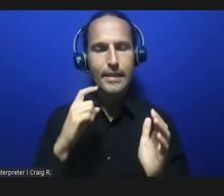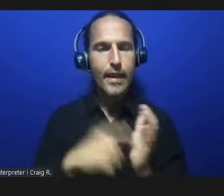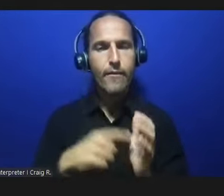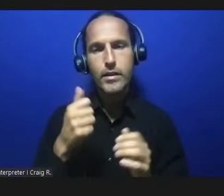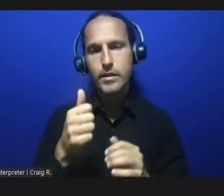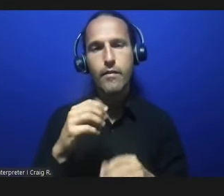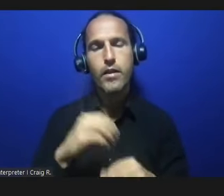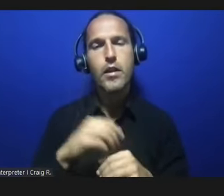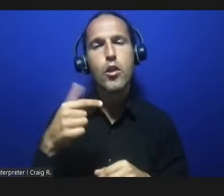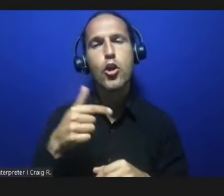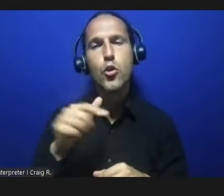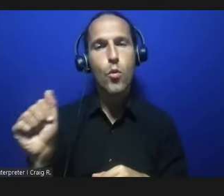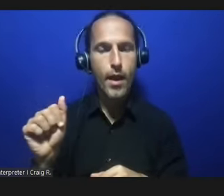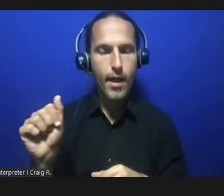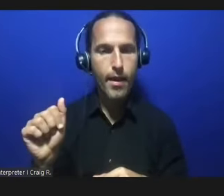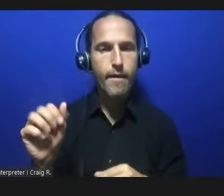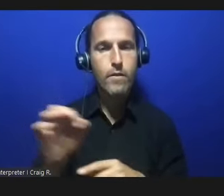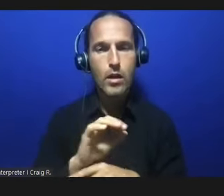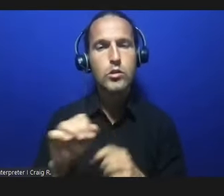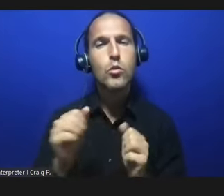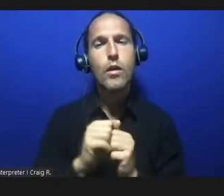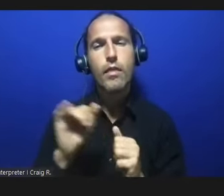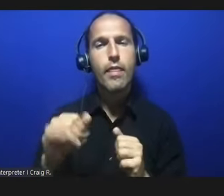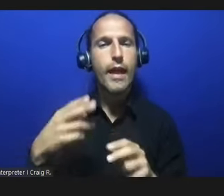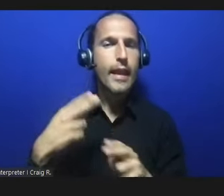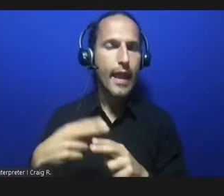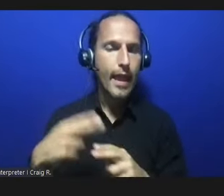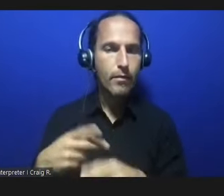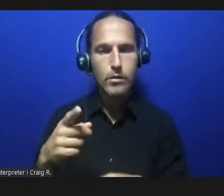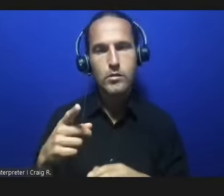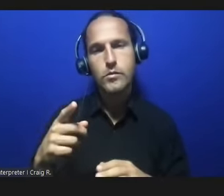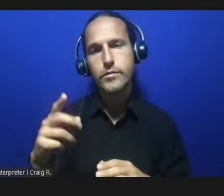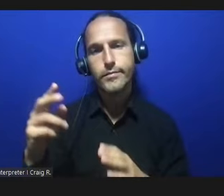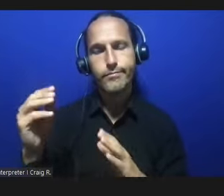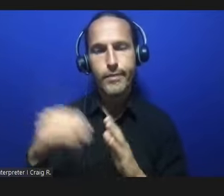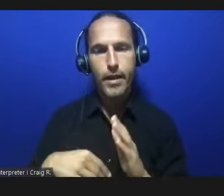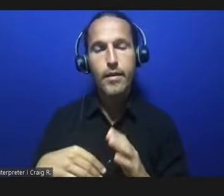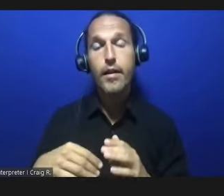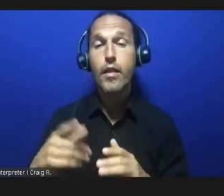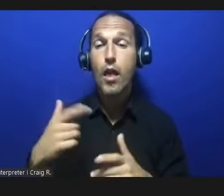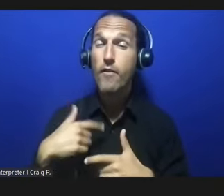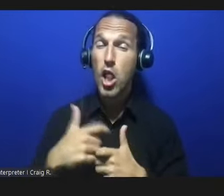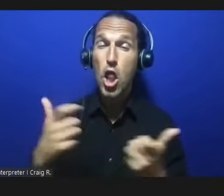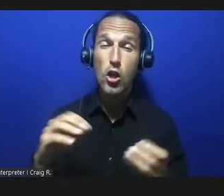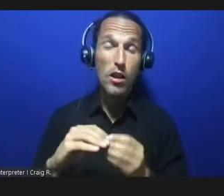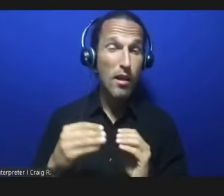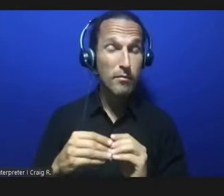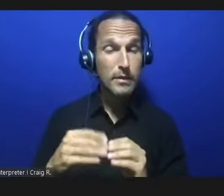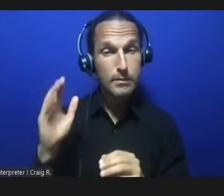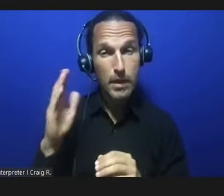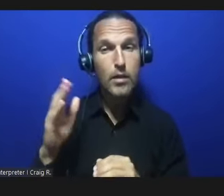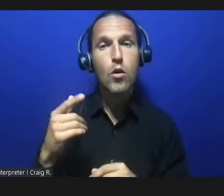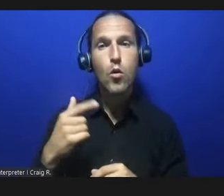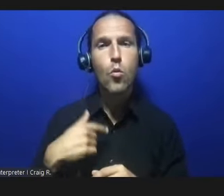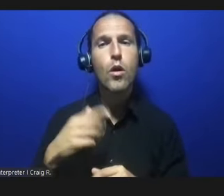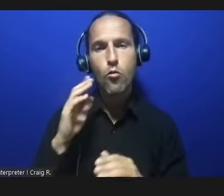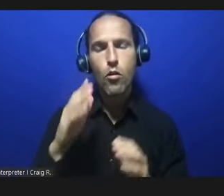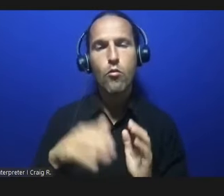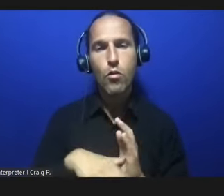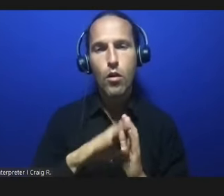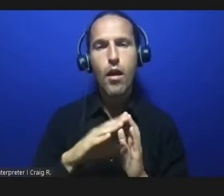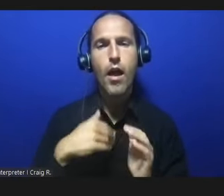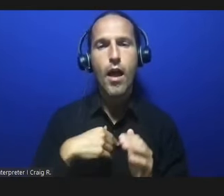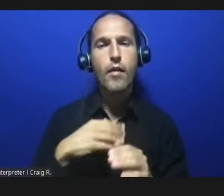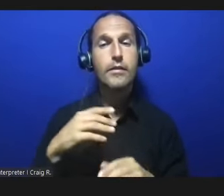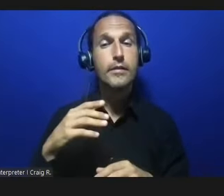the Q&A function with the name you used when you signed up. Due to the large number of speakers, we will be going over our